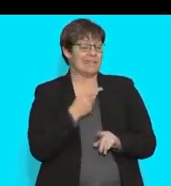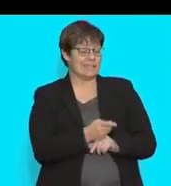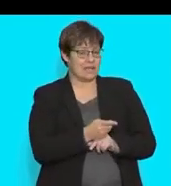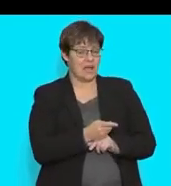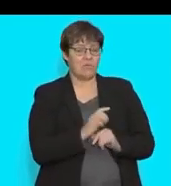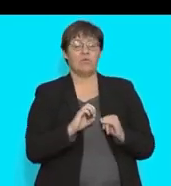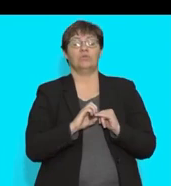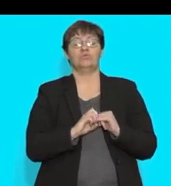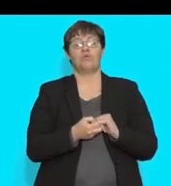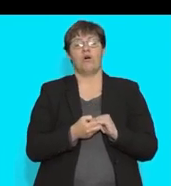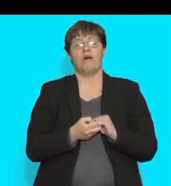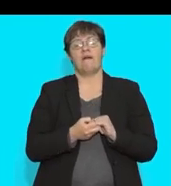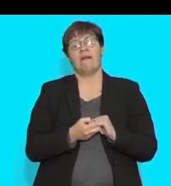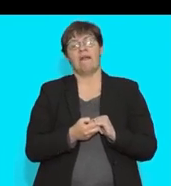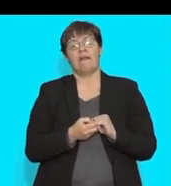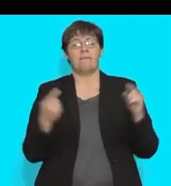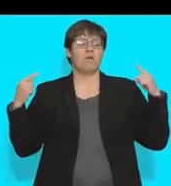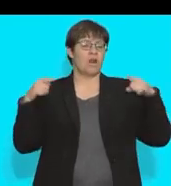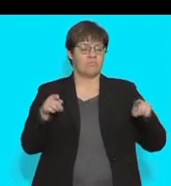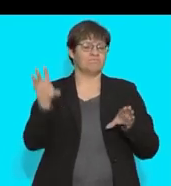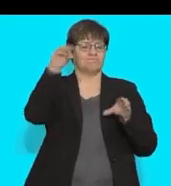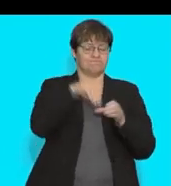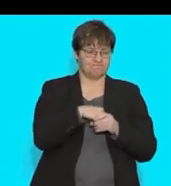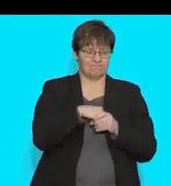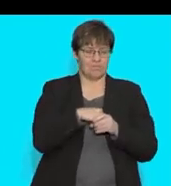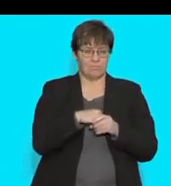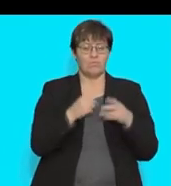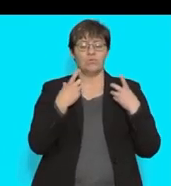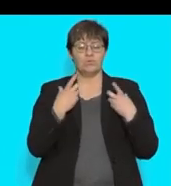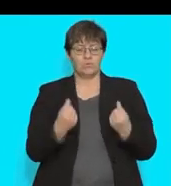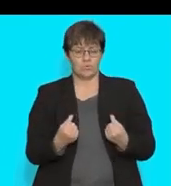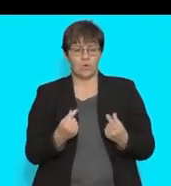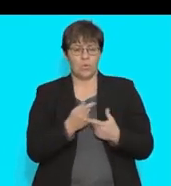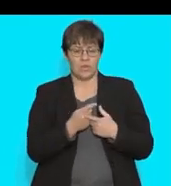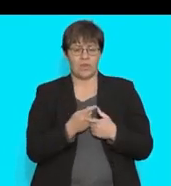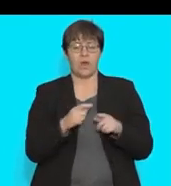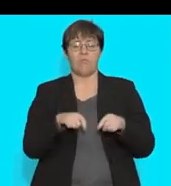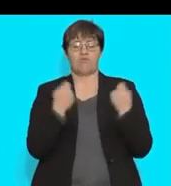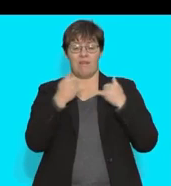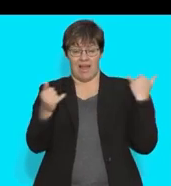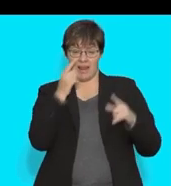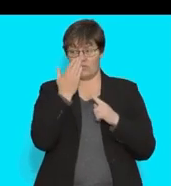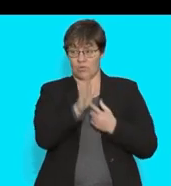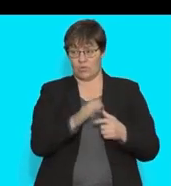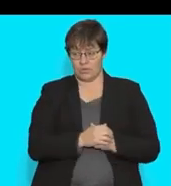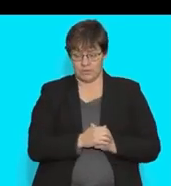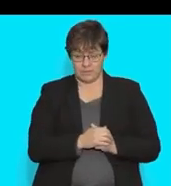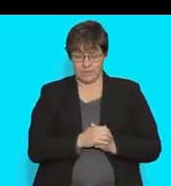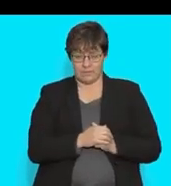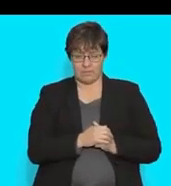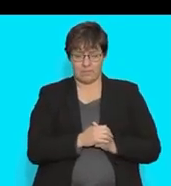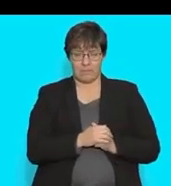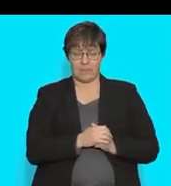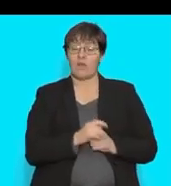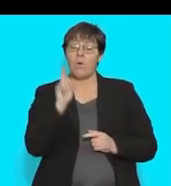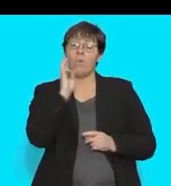based on that, we can try and throw in some parallelograms, which I'm going to do with a broken line now. So